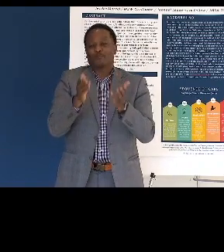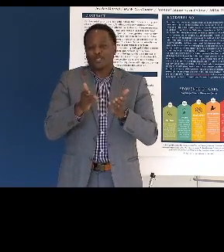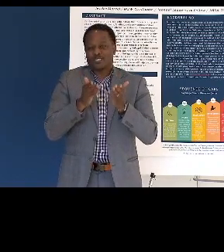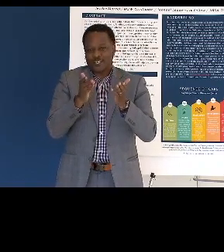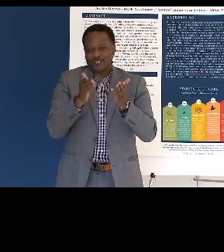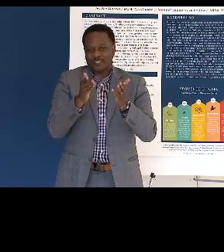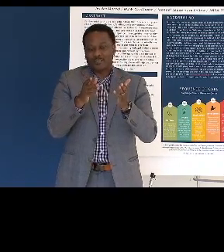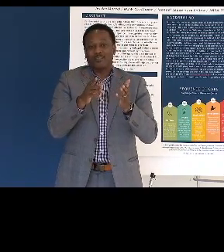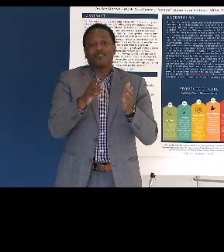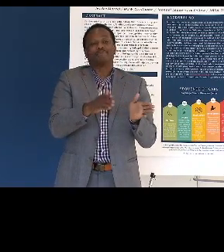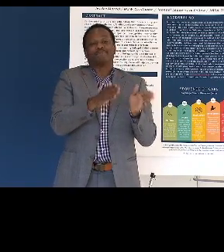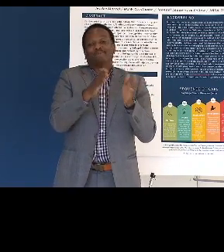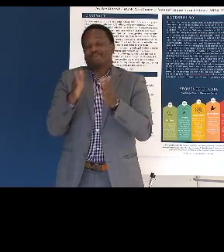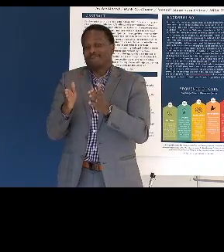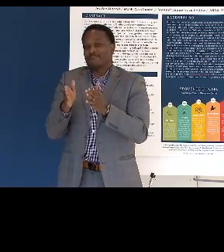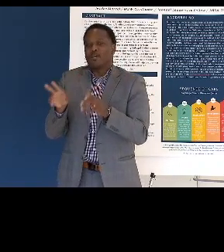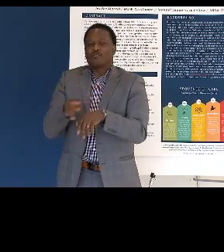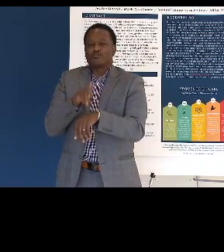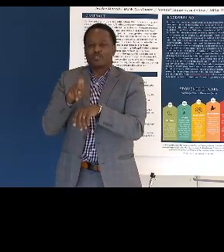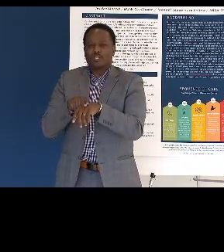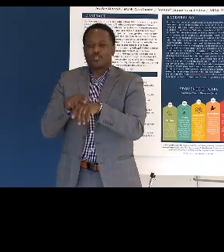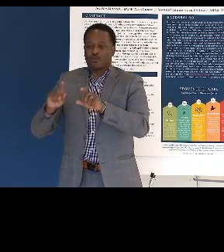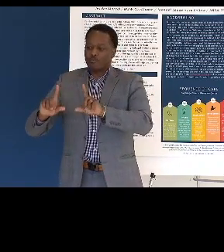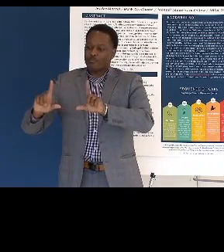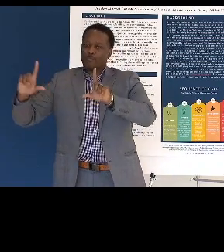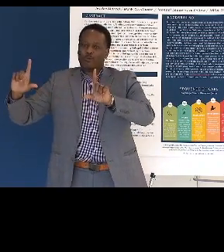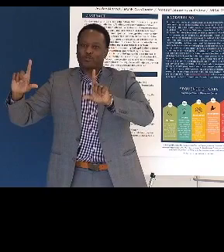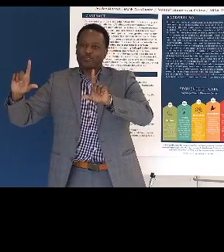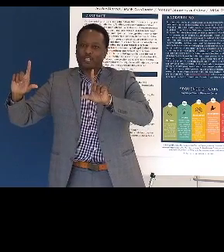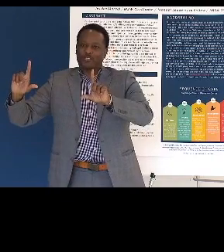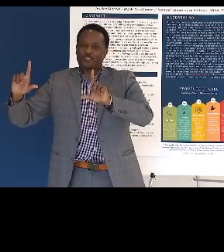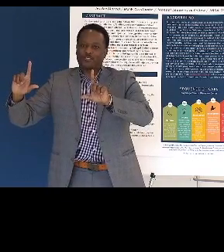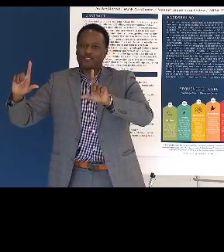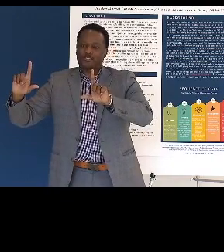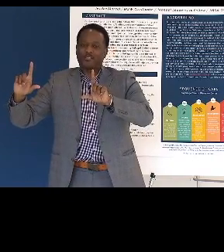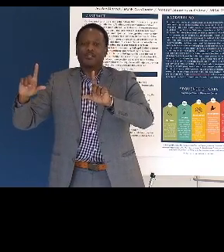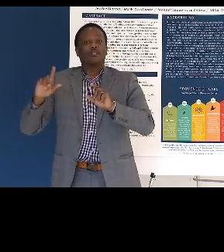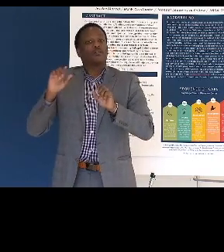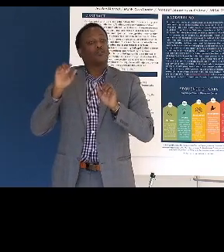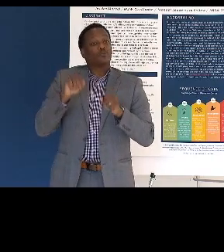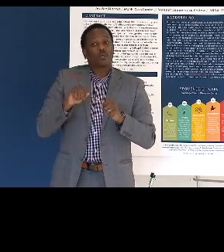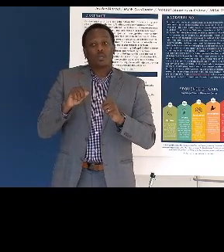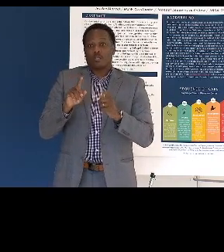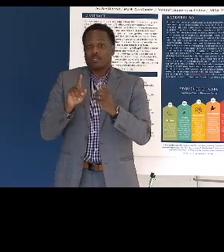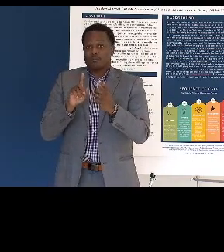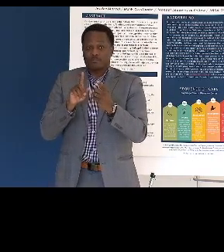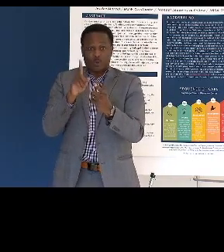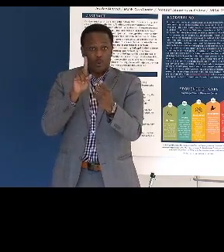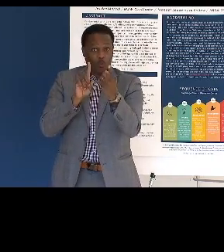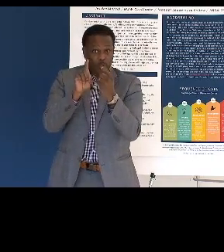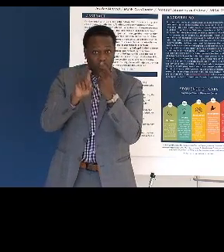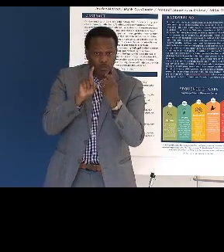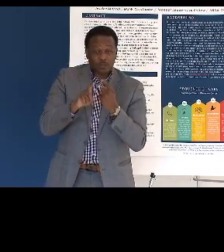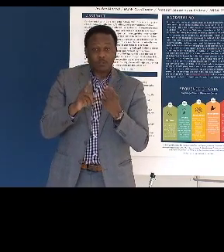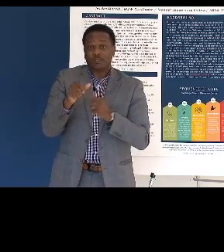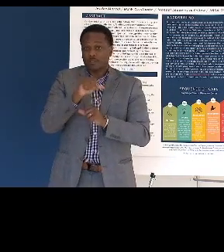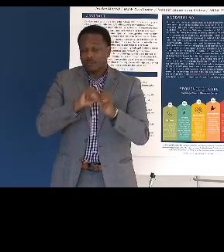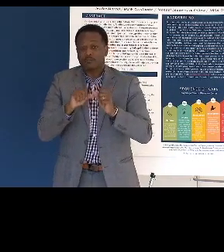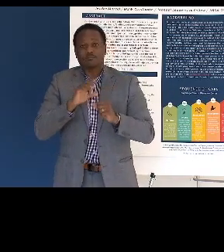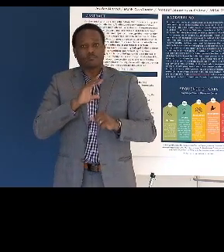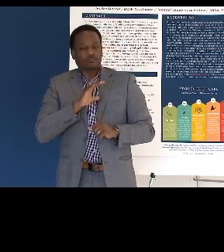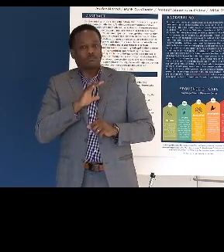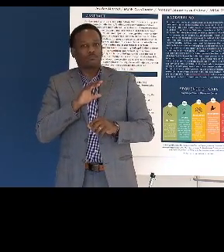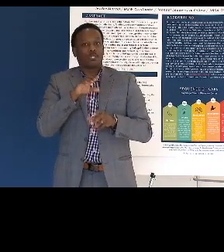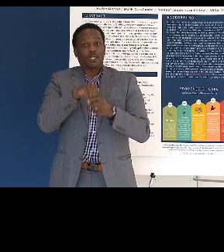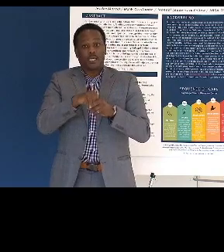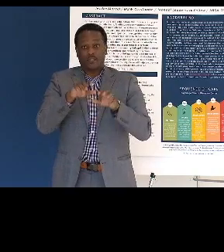then the traditional poster session where attendees get to interact and ask questions of the fellows. In the chat,